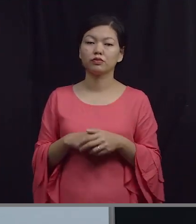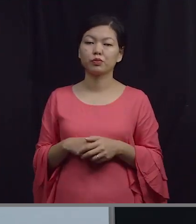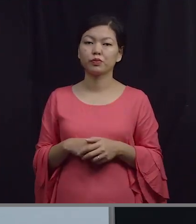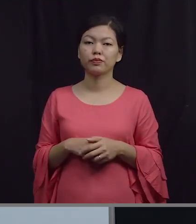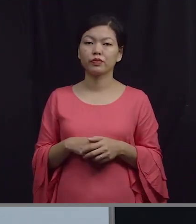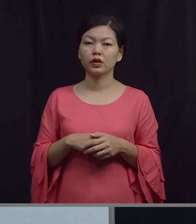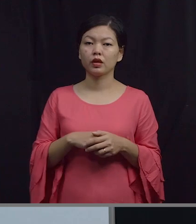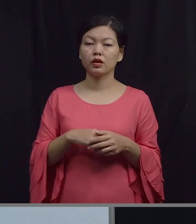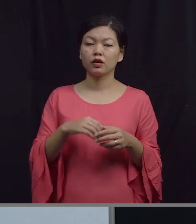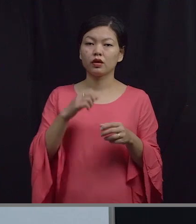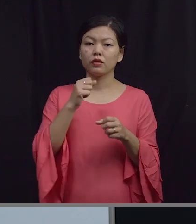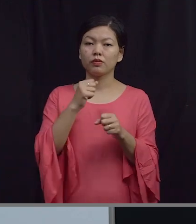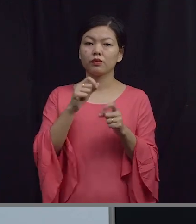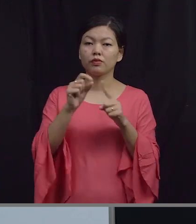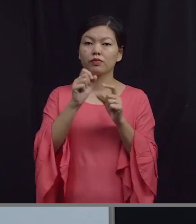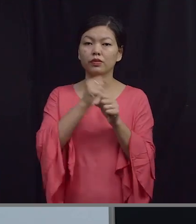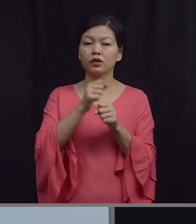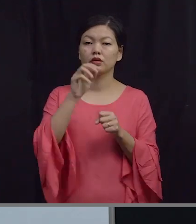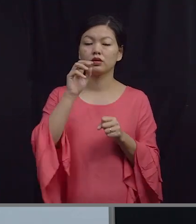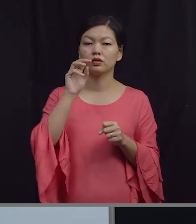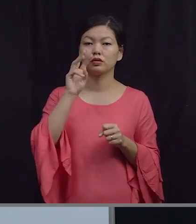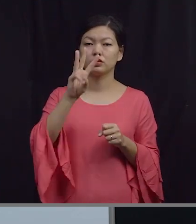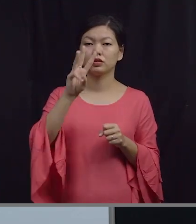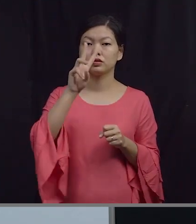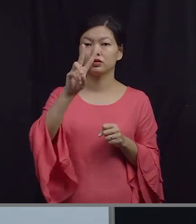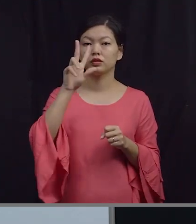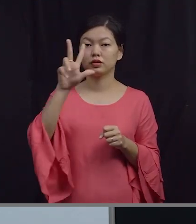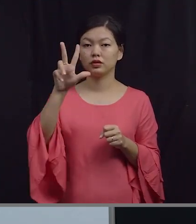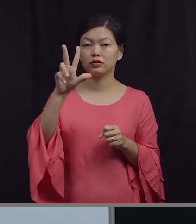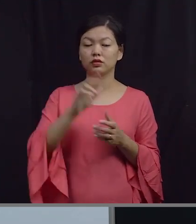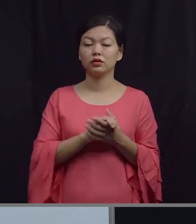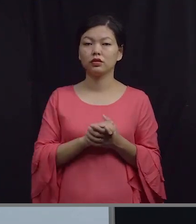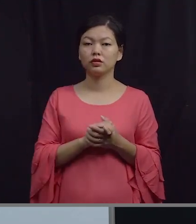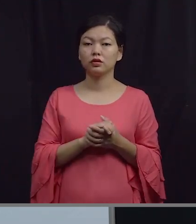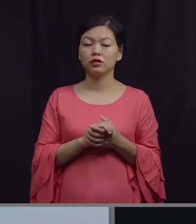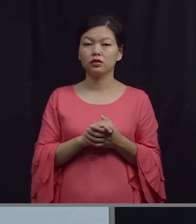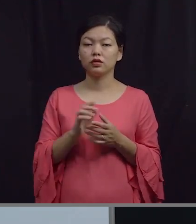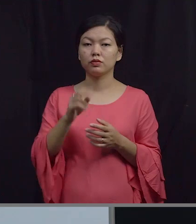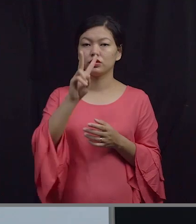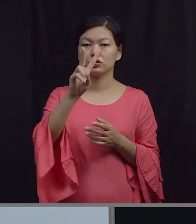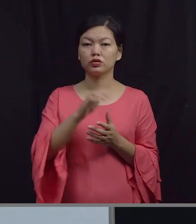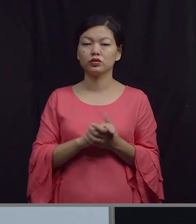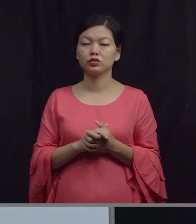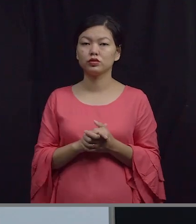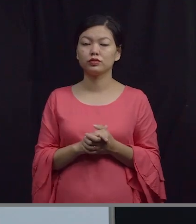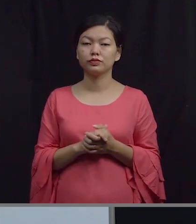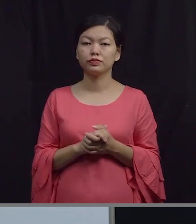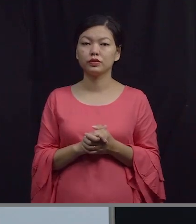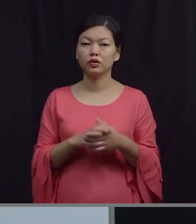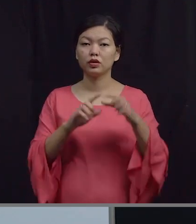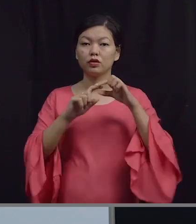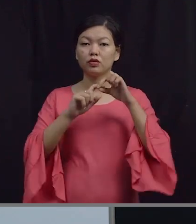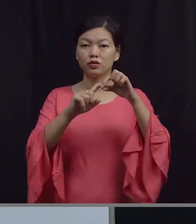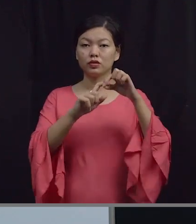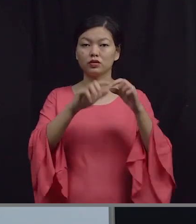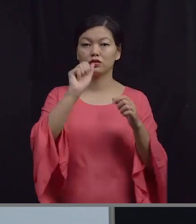number 328, and question number 2, Roman 2. Okay, the radii of curvature. The radii of curvature of the two faces of a